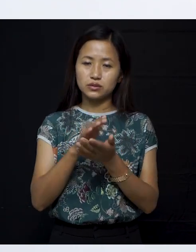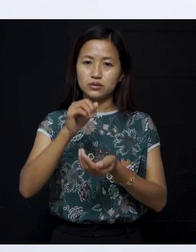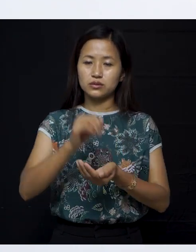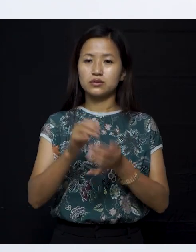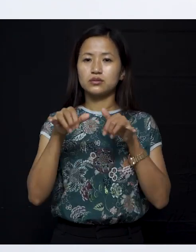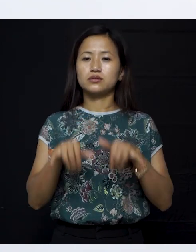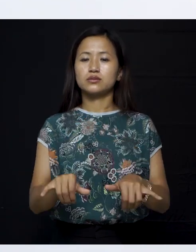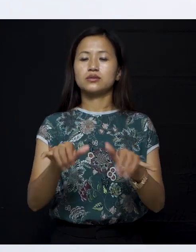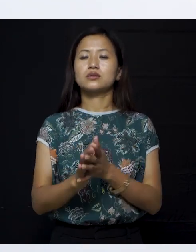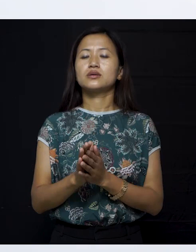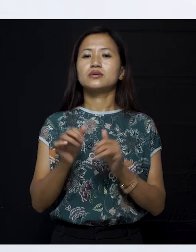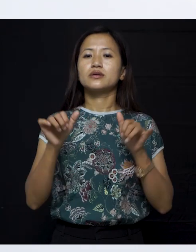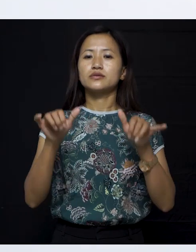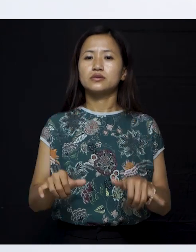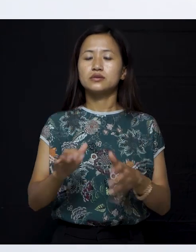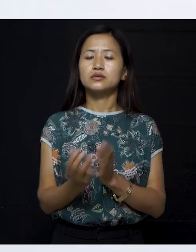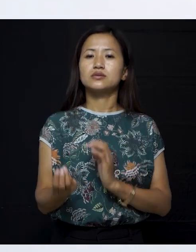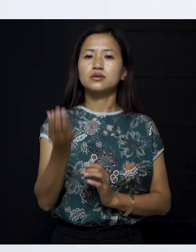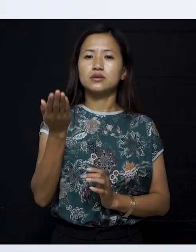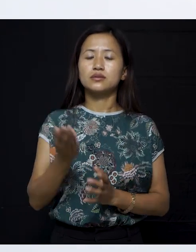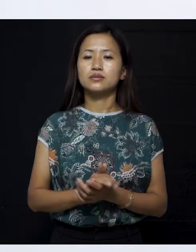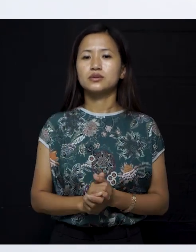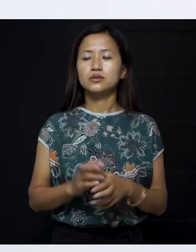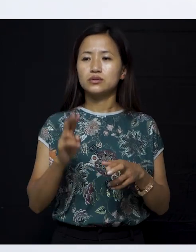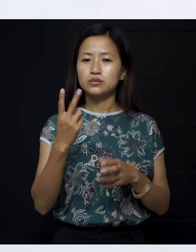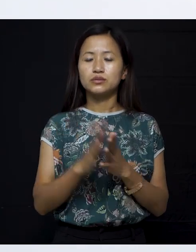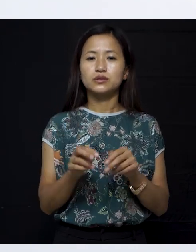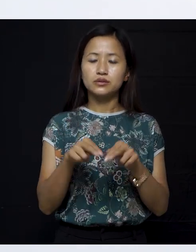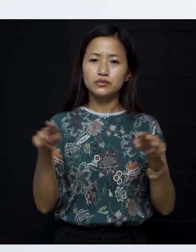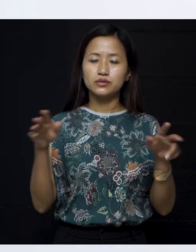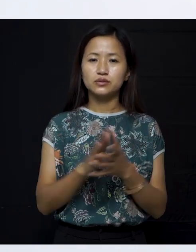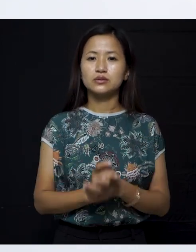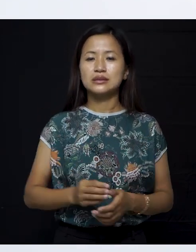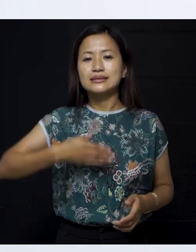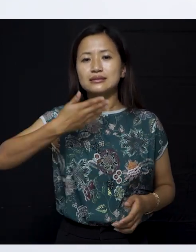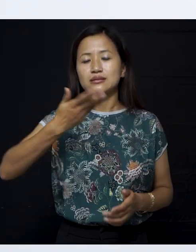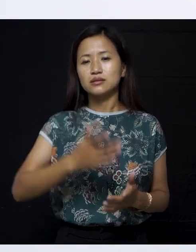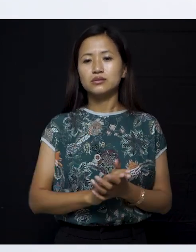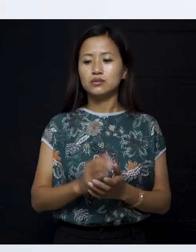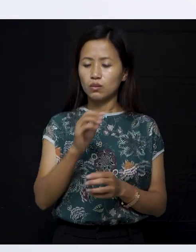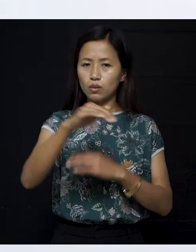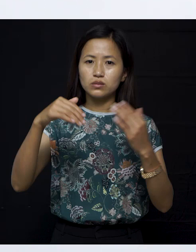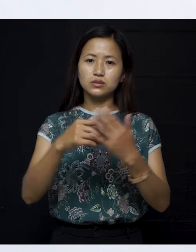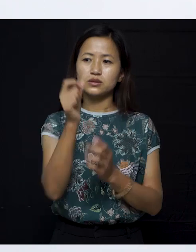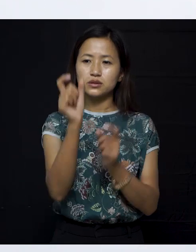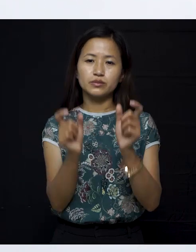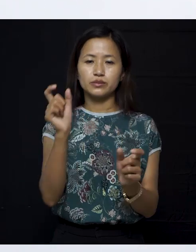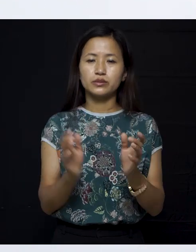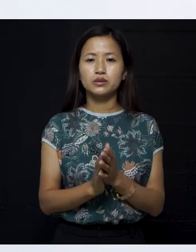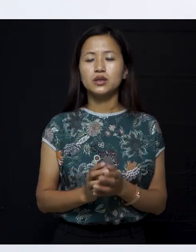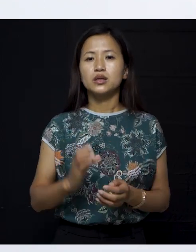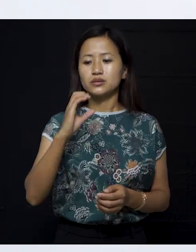India there were too many distinctions, and there were too many differences. So in order to deal with all these people, the constitution was